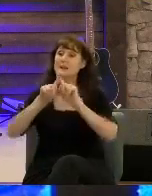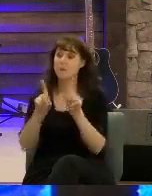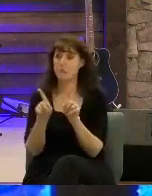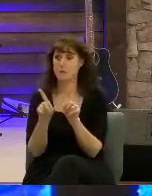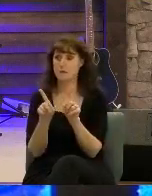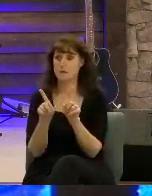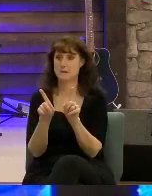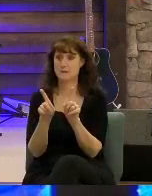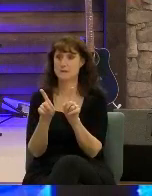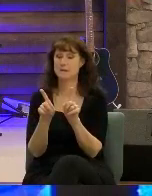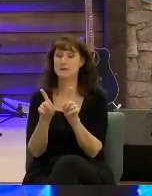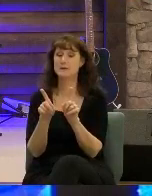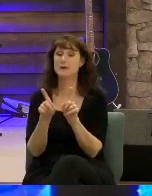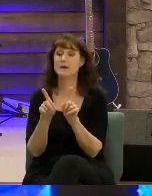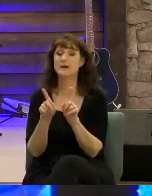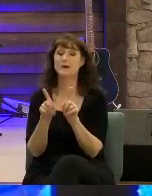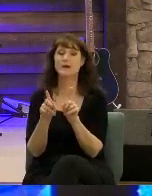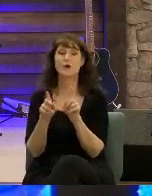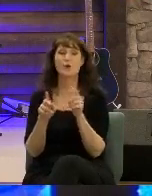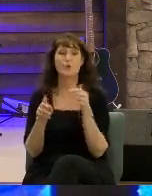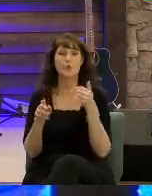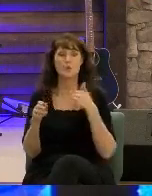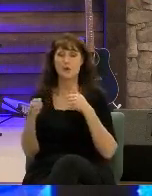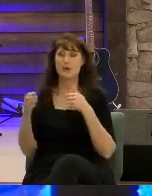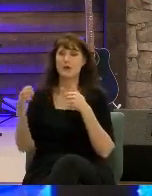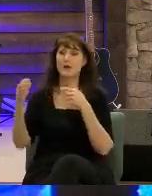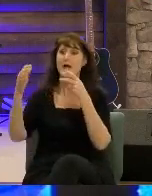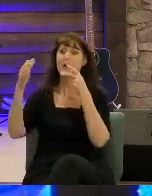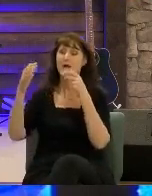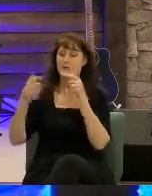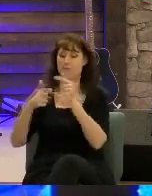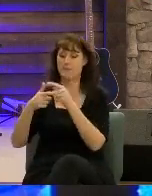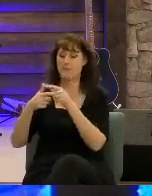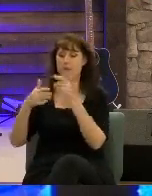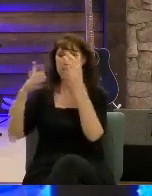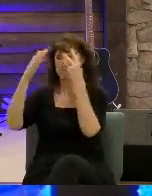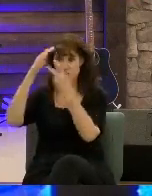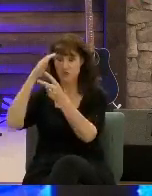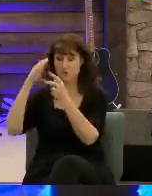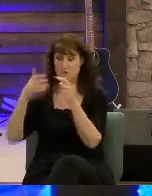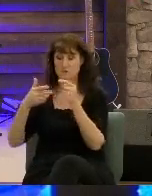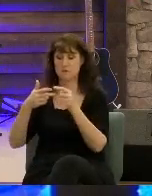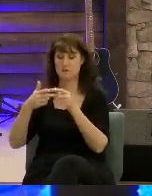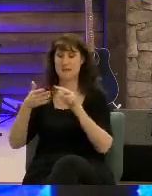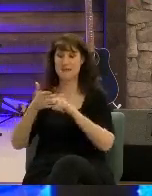So we have a vision. We must have intent. So vision,